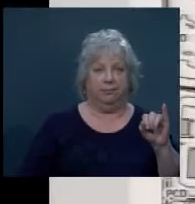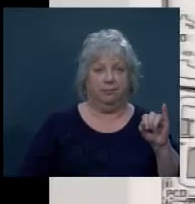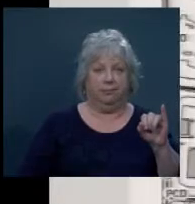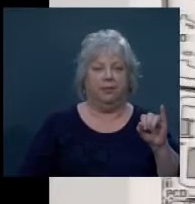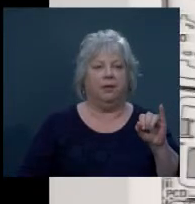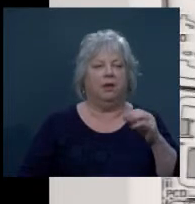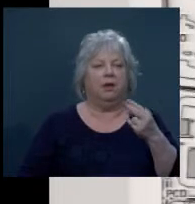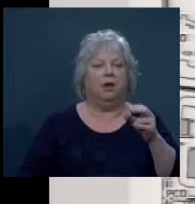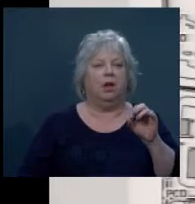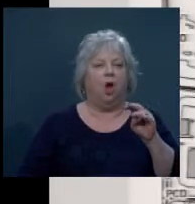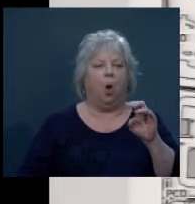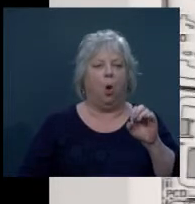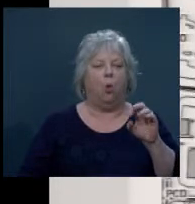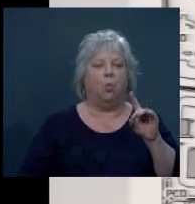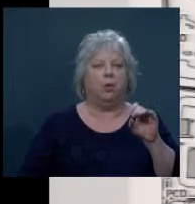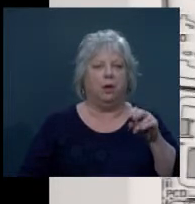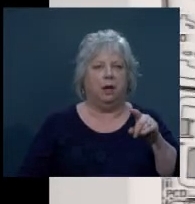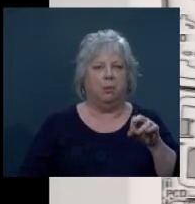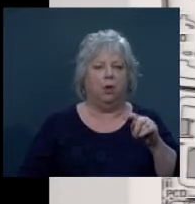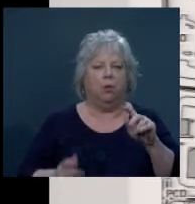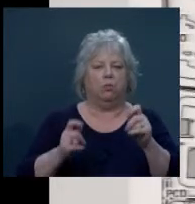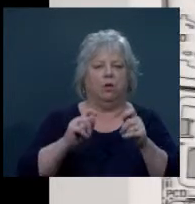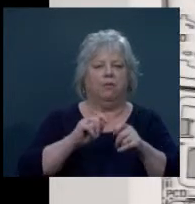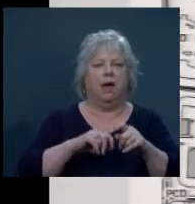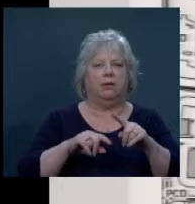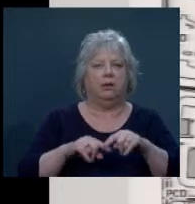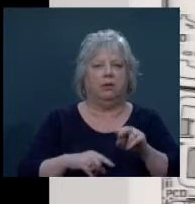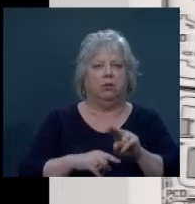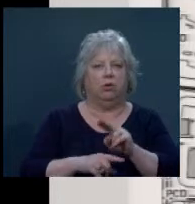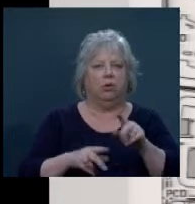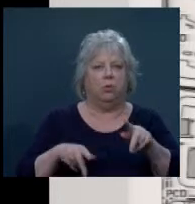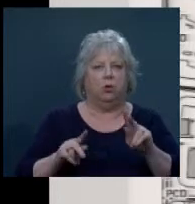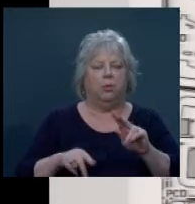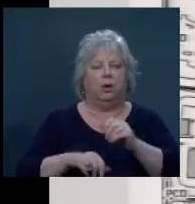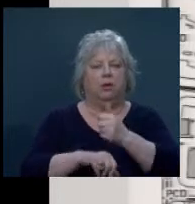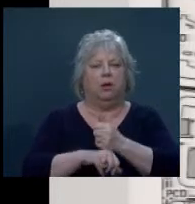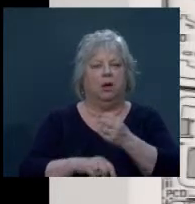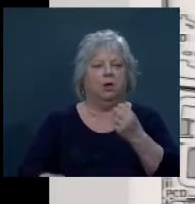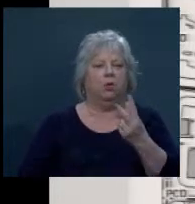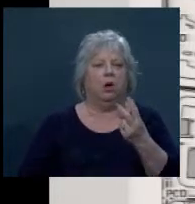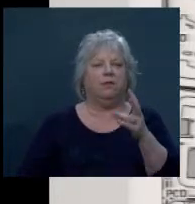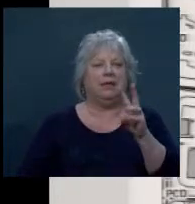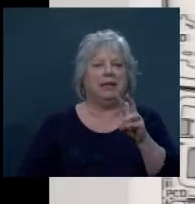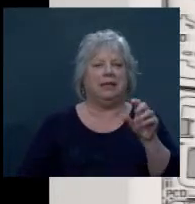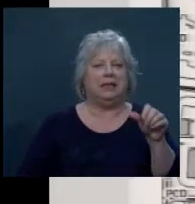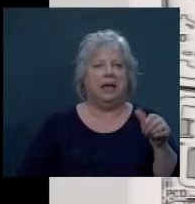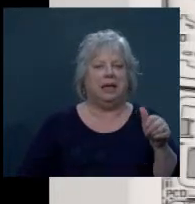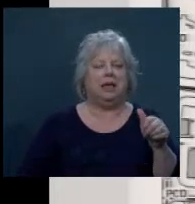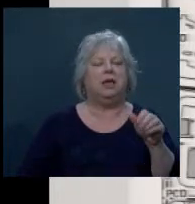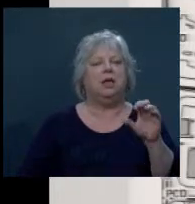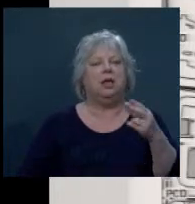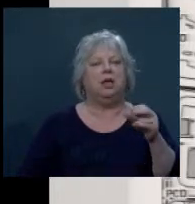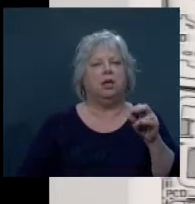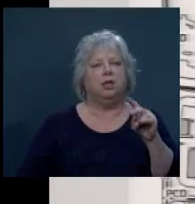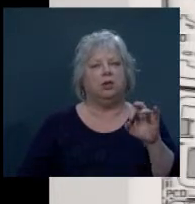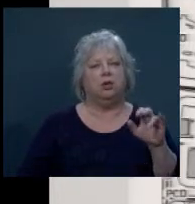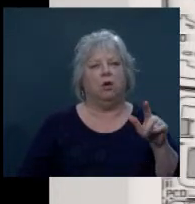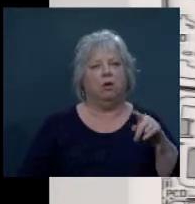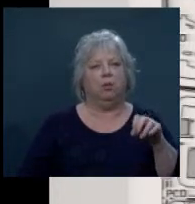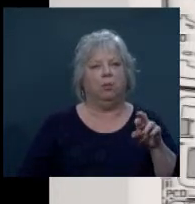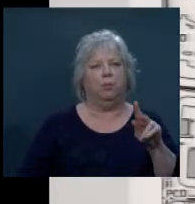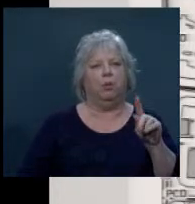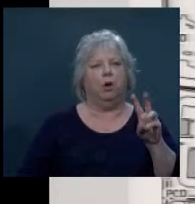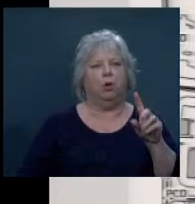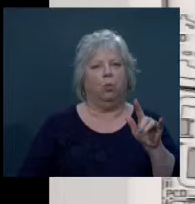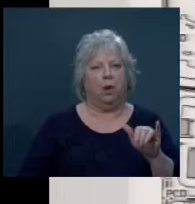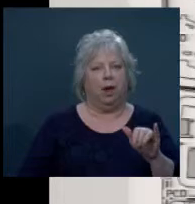5668-I, Home Depot revised conditional use permit located at 12610 Chenal Parkway. Staff